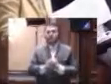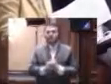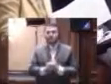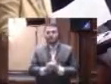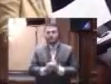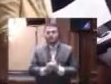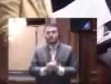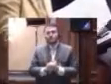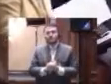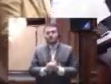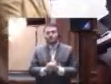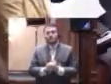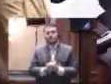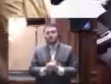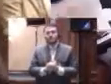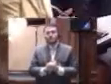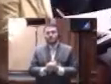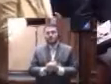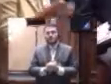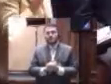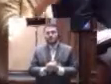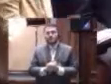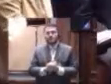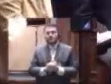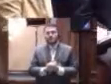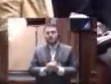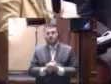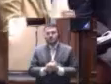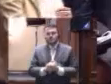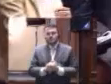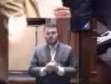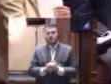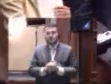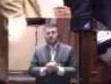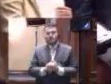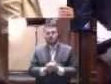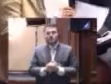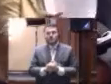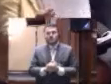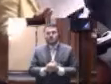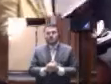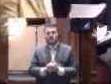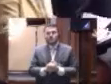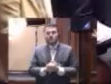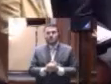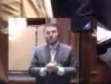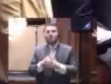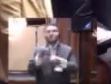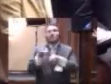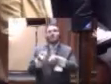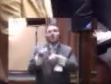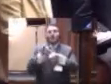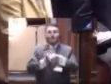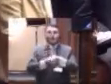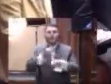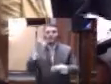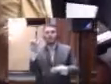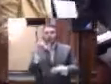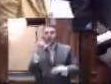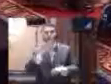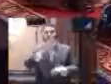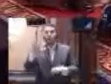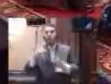And we also, and very soon we're going to have a parliament that we're all looking forward that this parliament would be